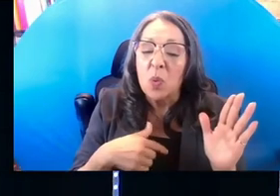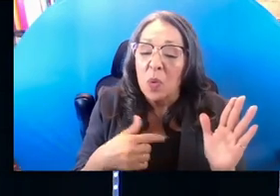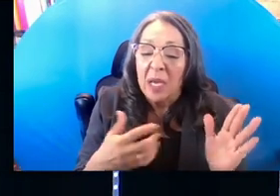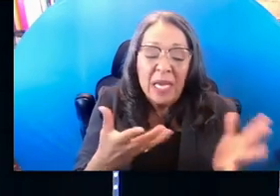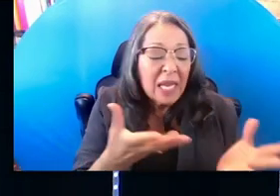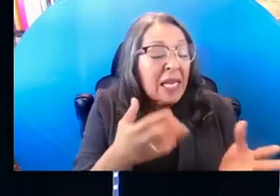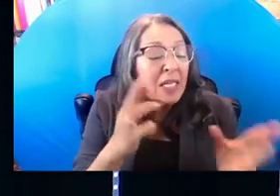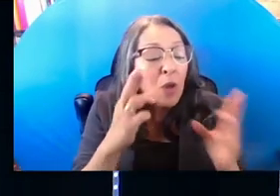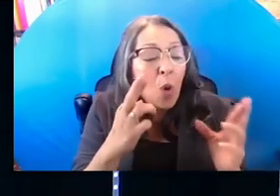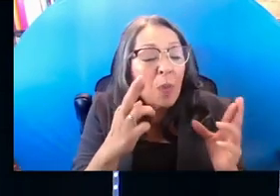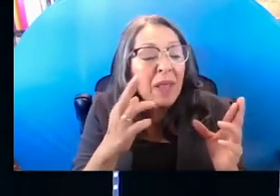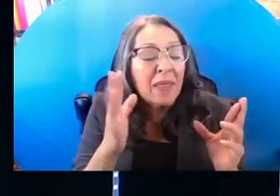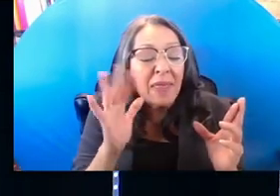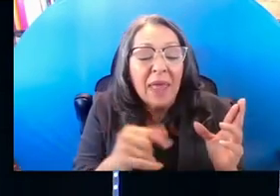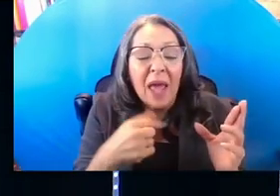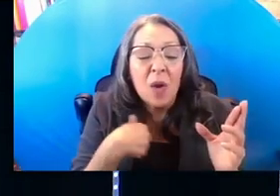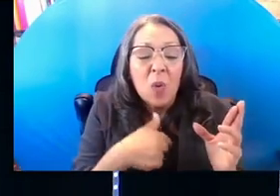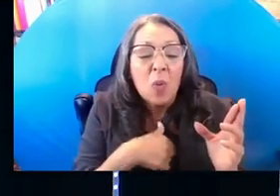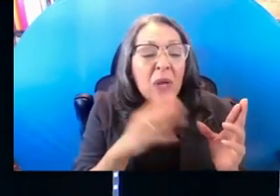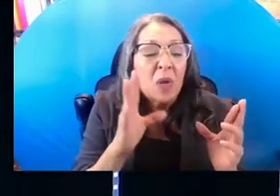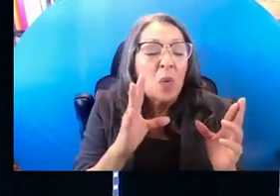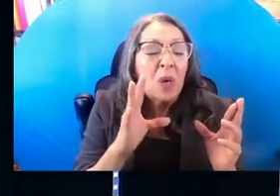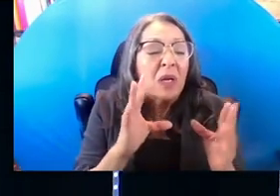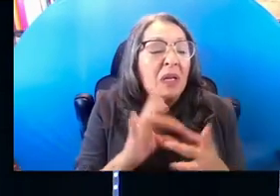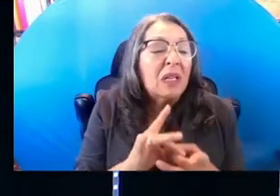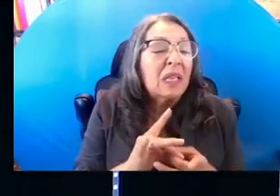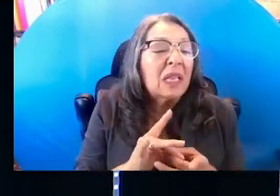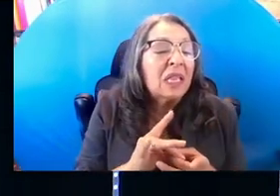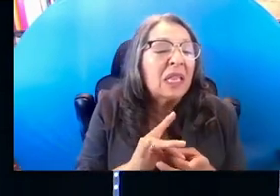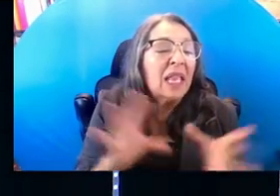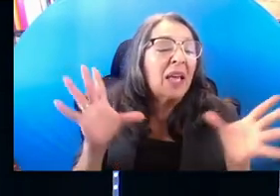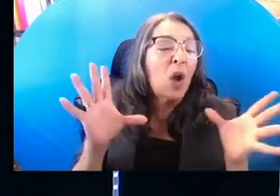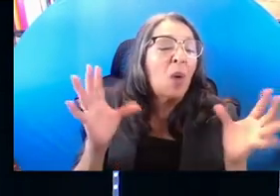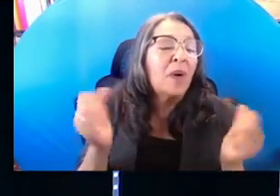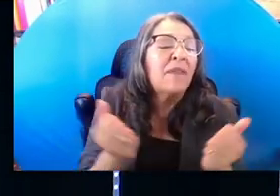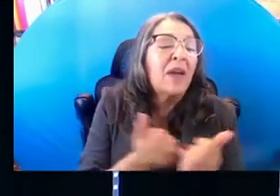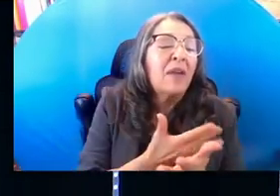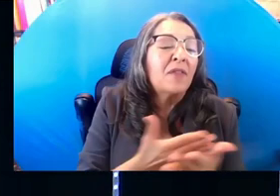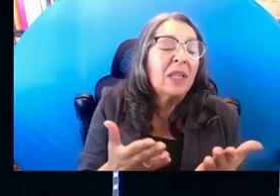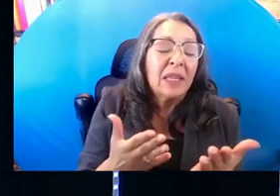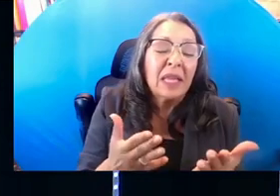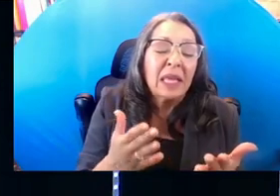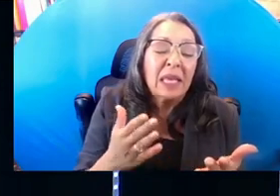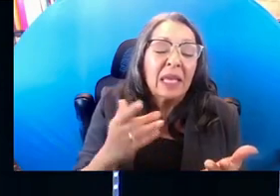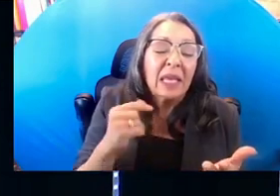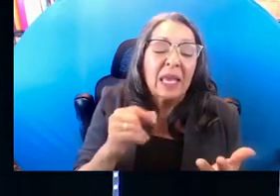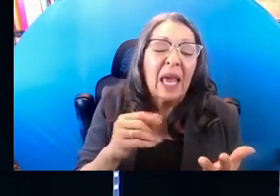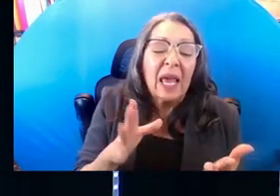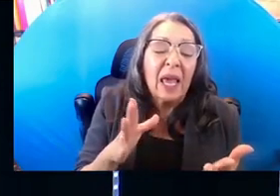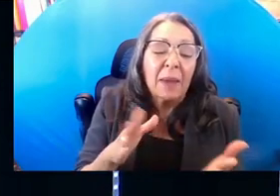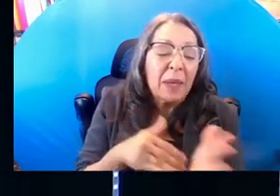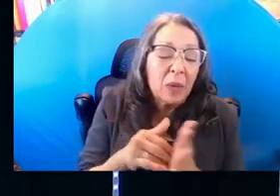God's been doing, that work that he is doing, just go. He doesn't want us to move forward and become the people that God has called us to be.